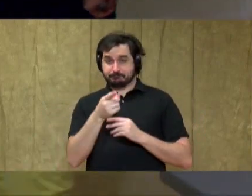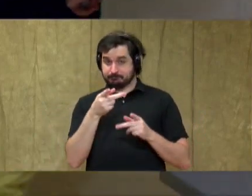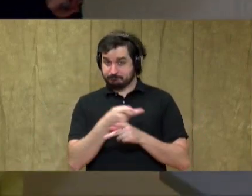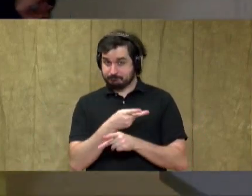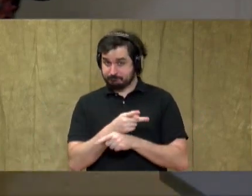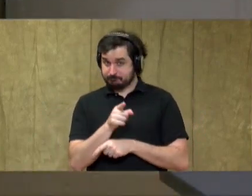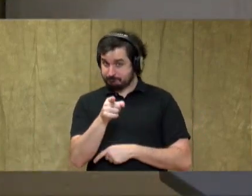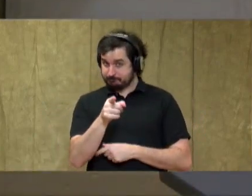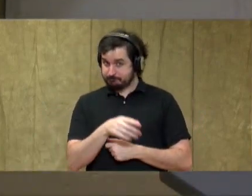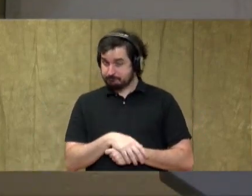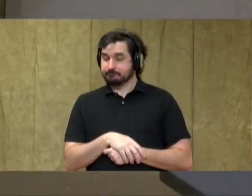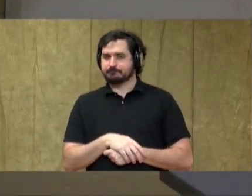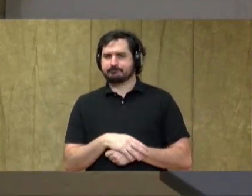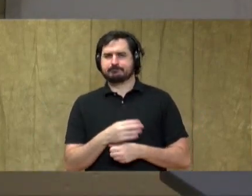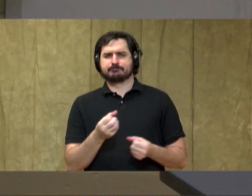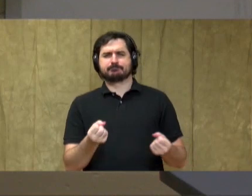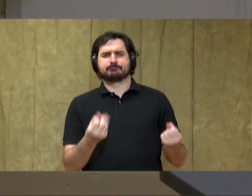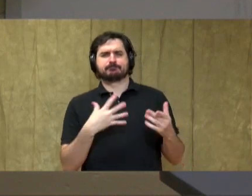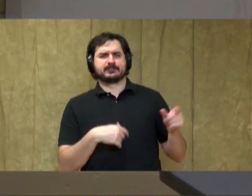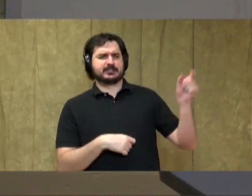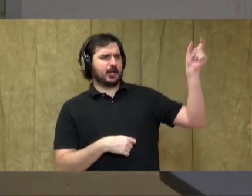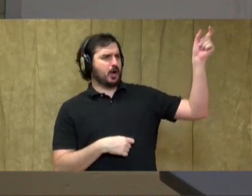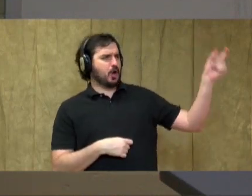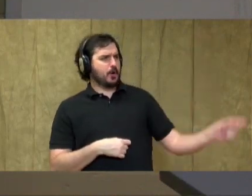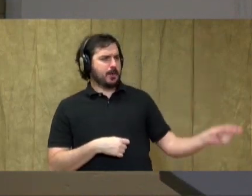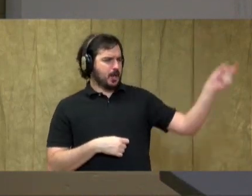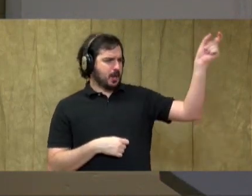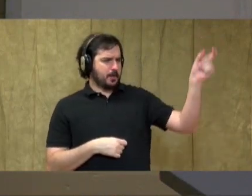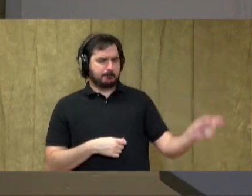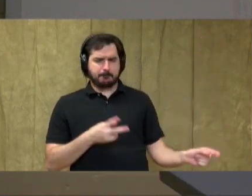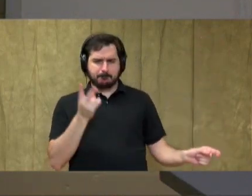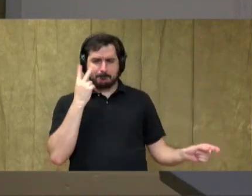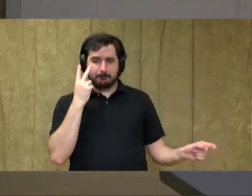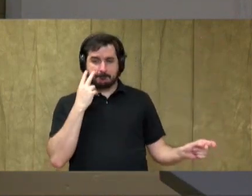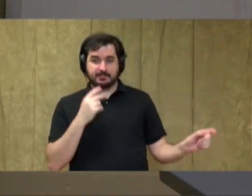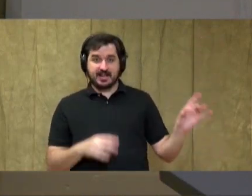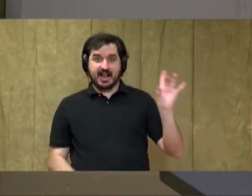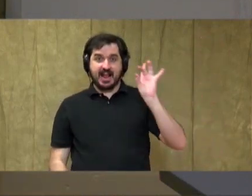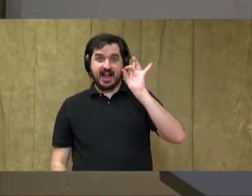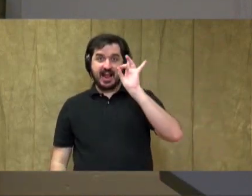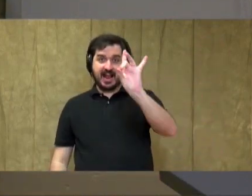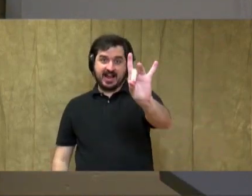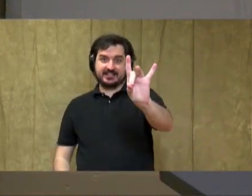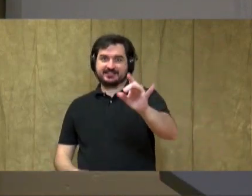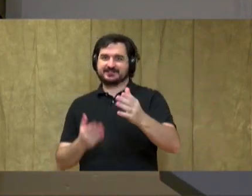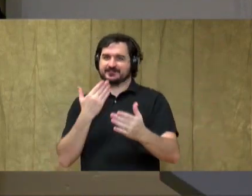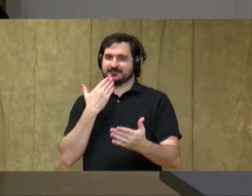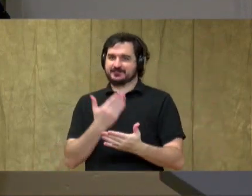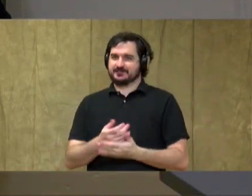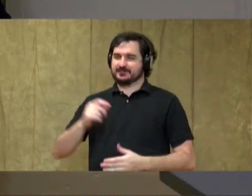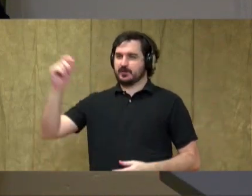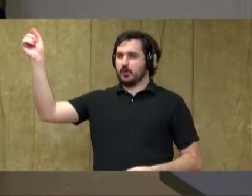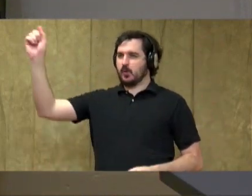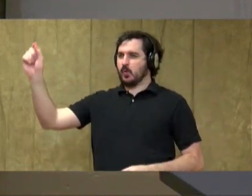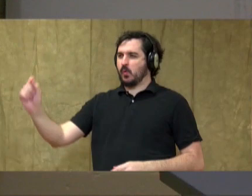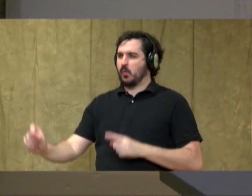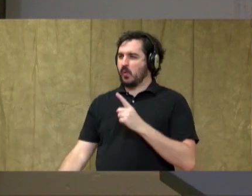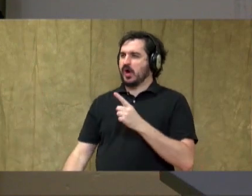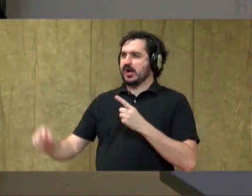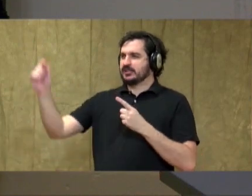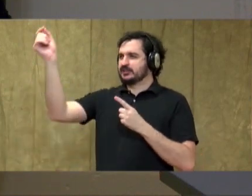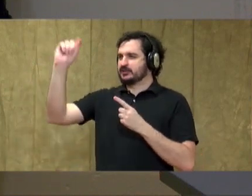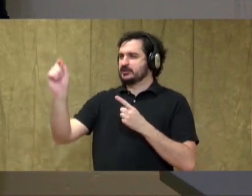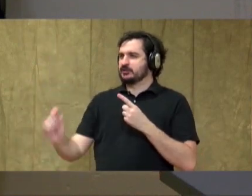Well, how many columns do you see shaded? 8. Very good. So we would shade 1,